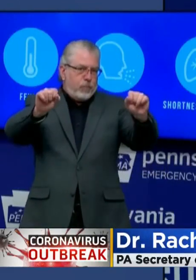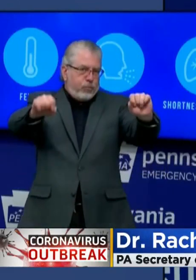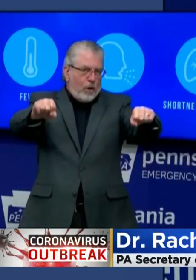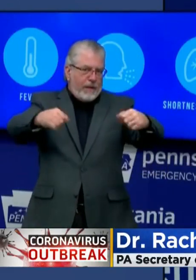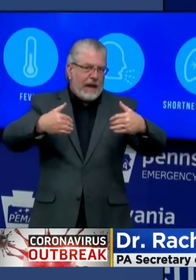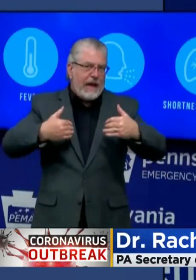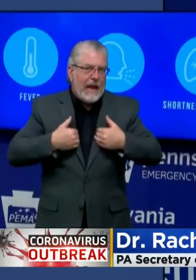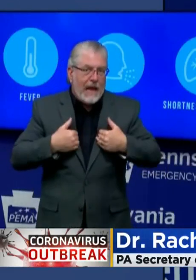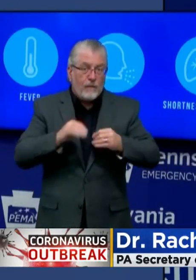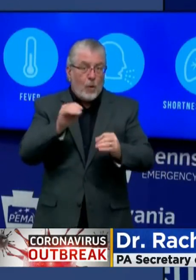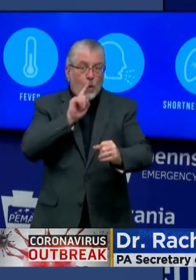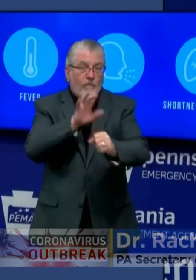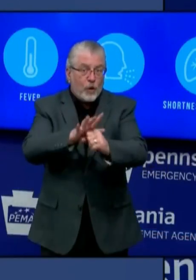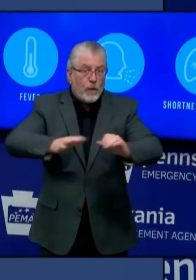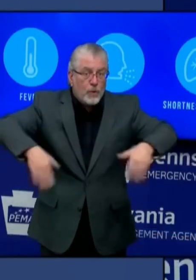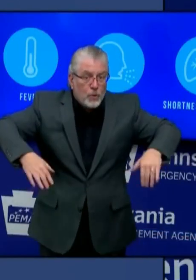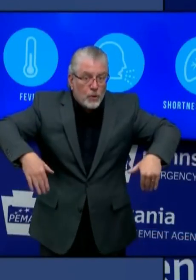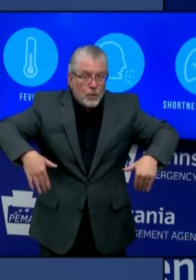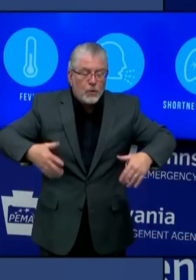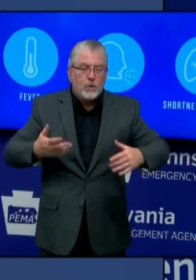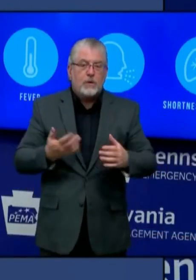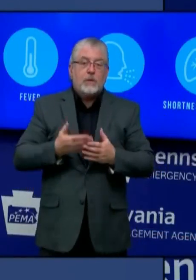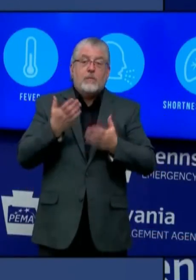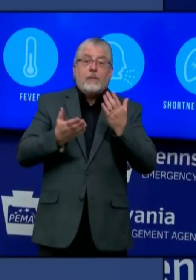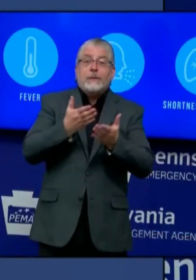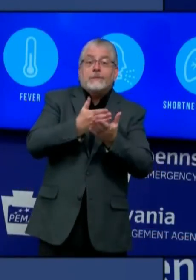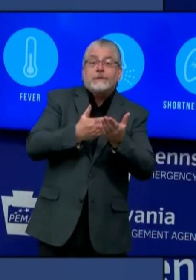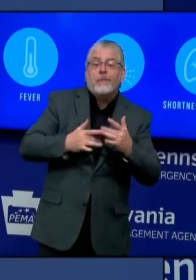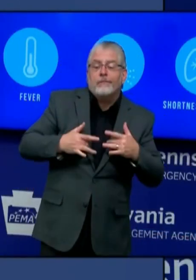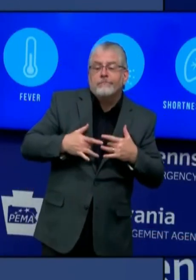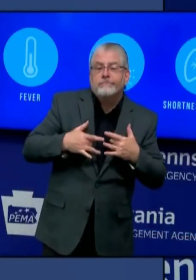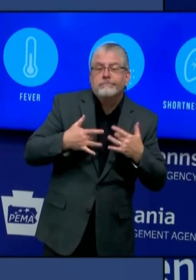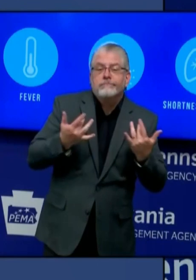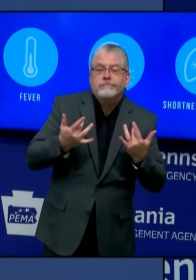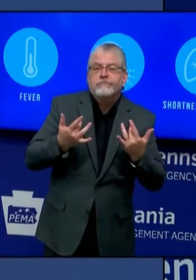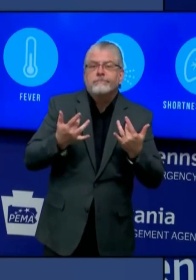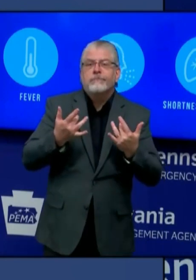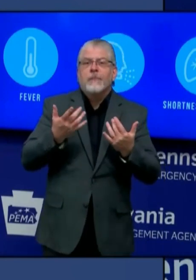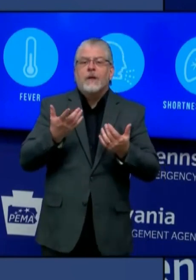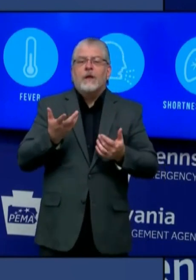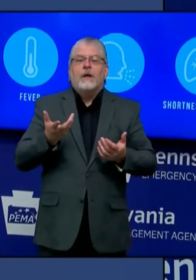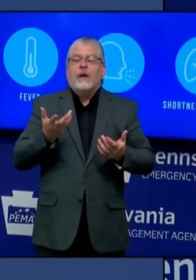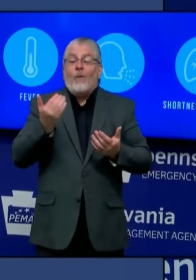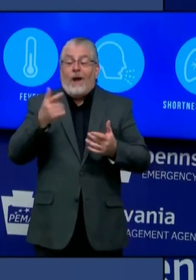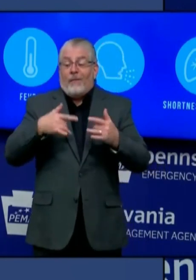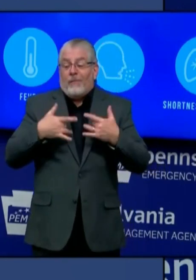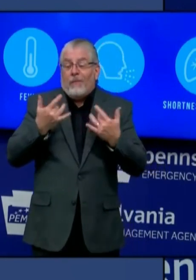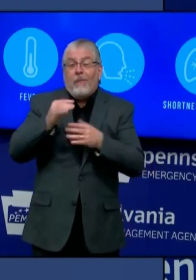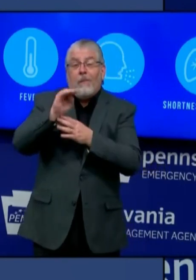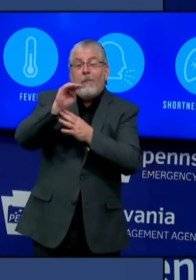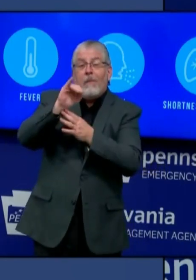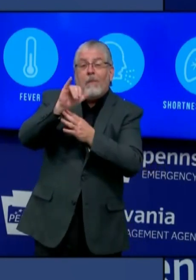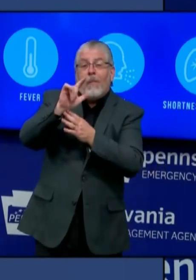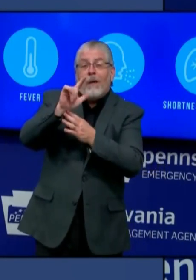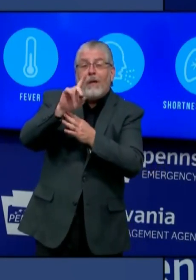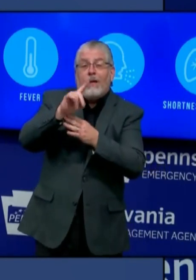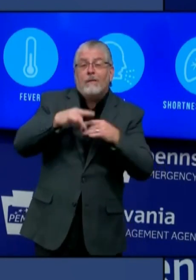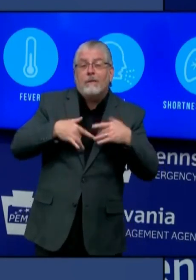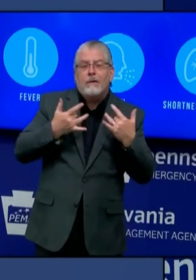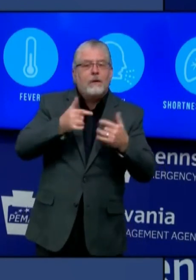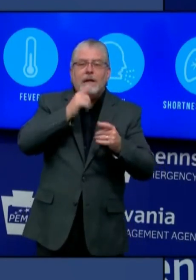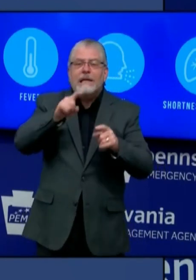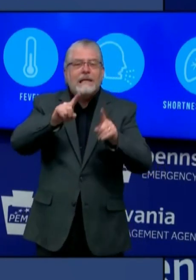no necessity to test them. Of course, if they start to have significant symptoms and require medical treatment, then they would go